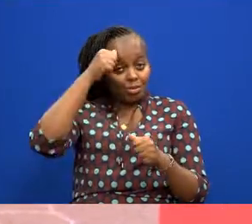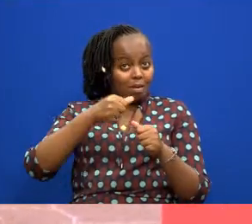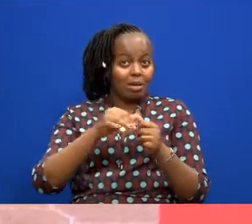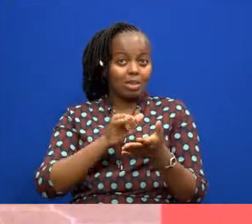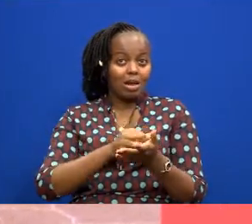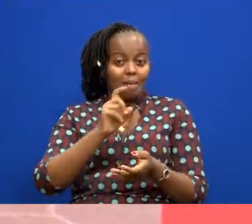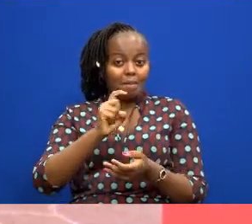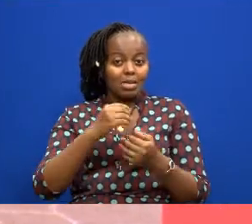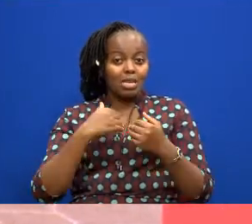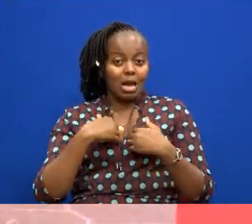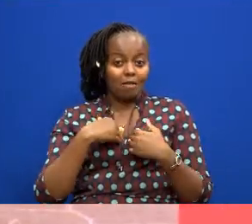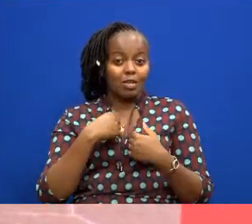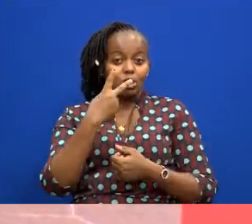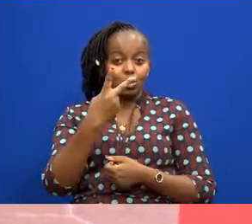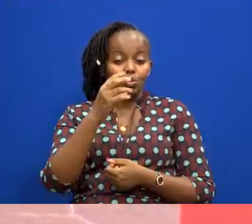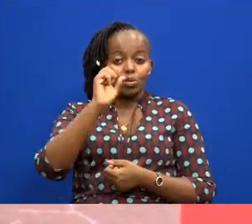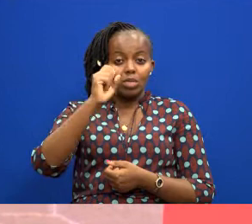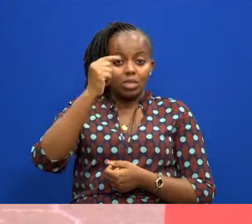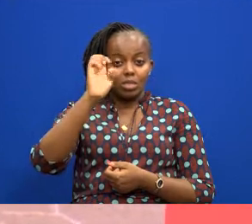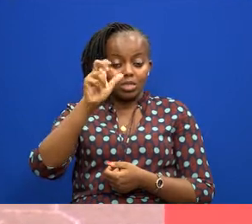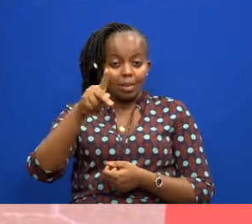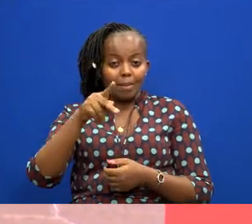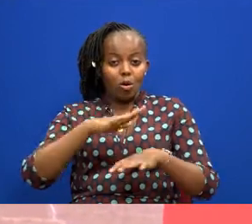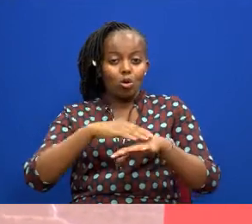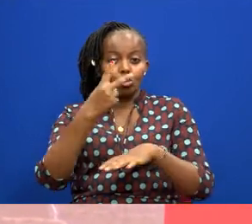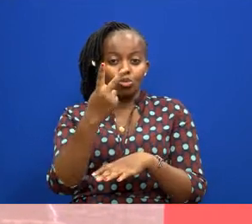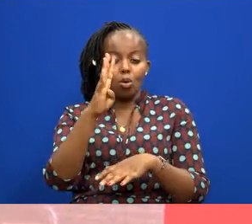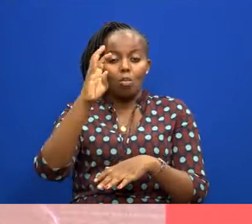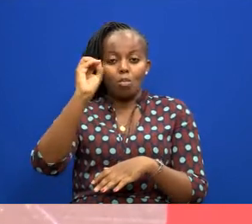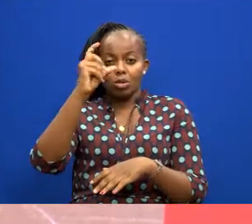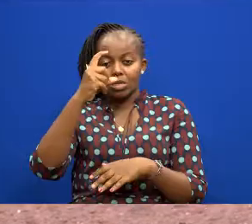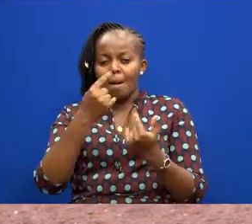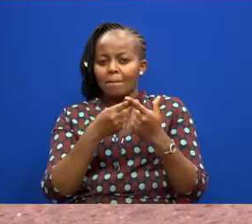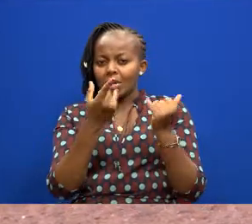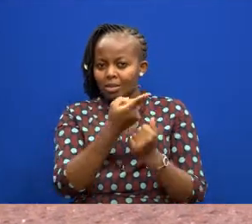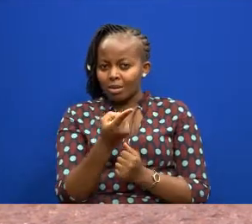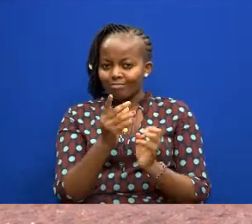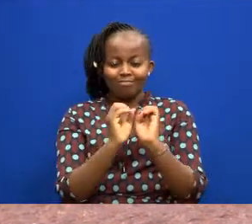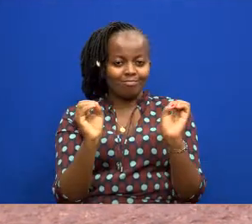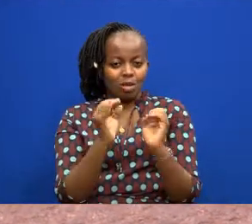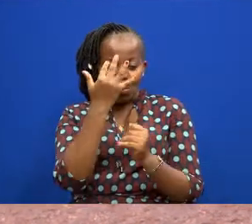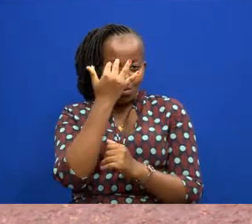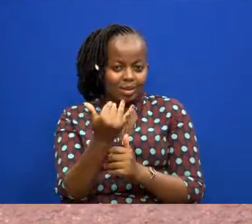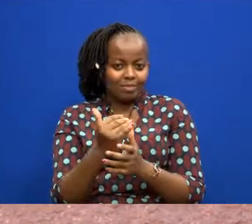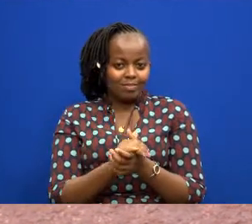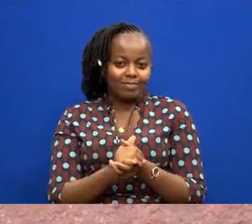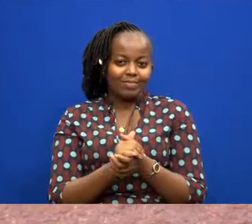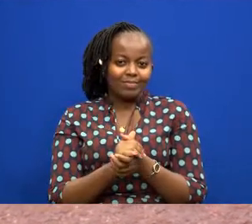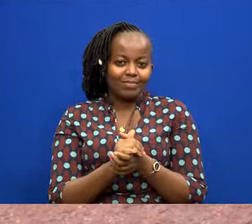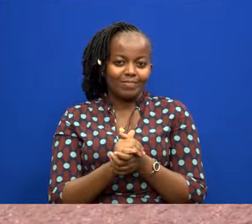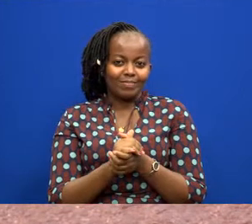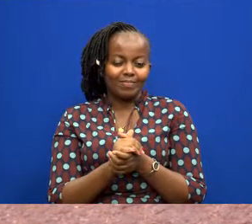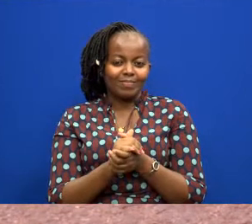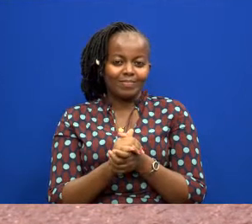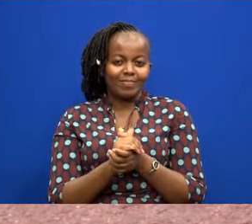step on double, now this is how you do it. You won't do a double step there. Why? Breathe.